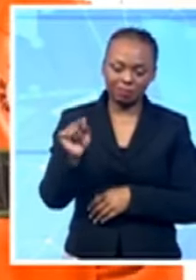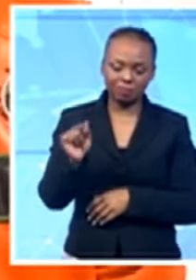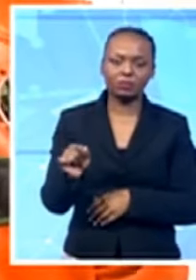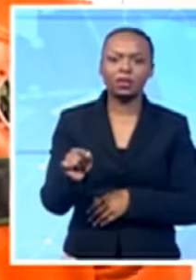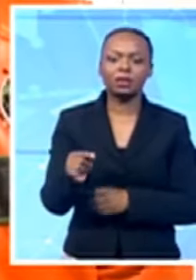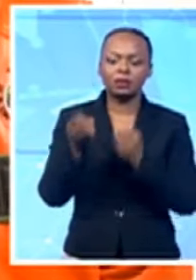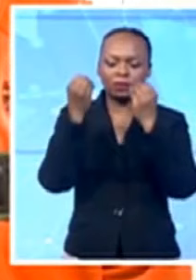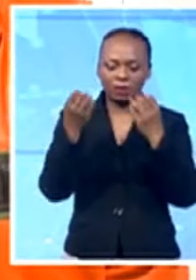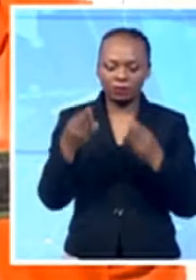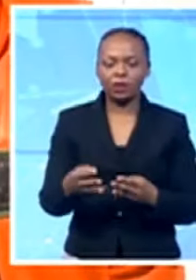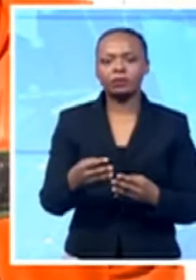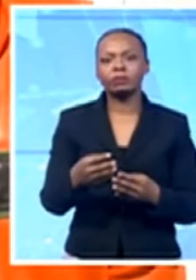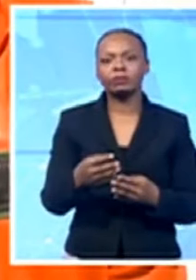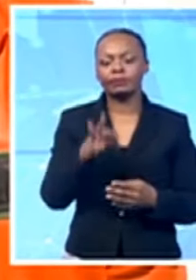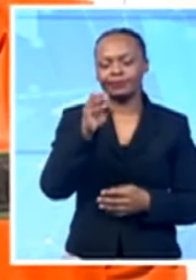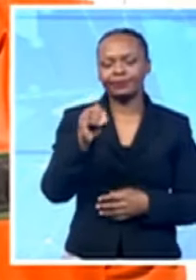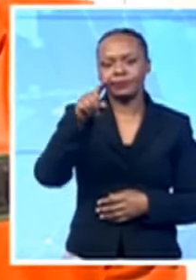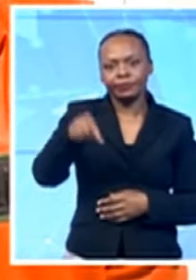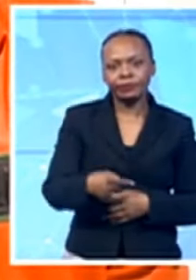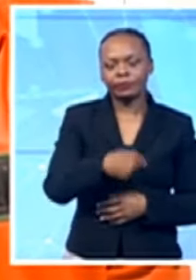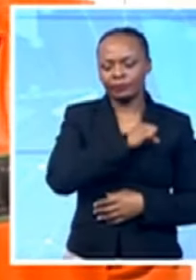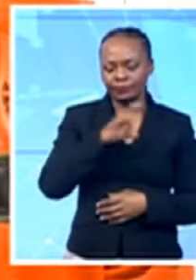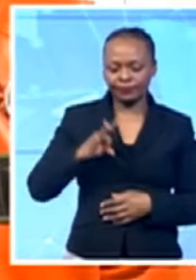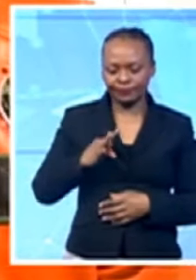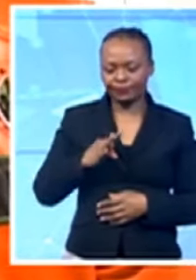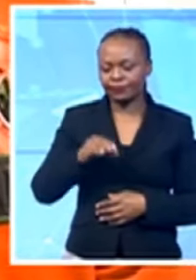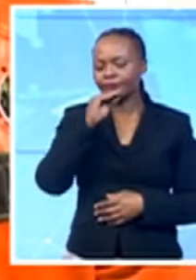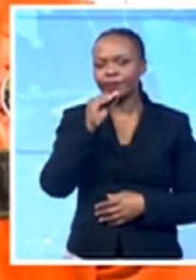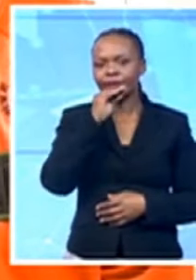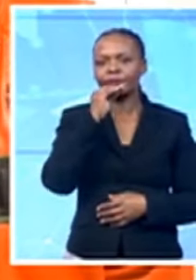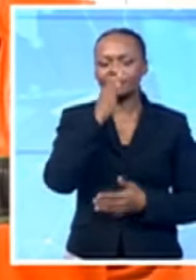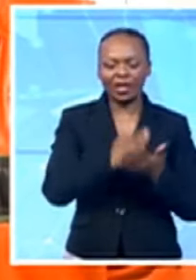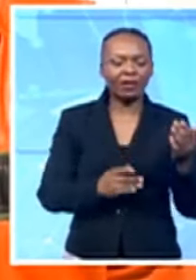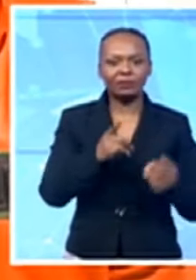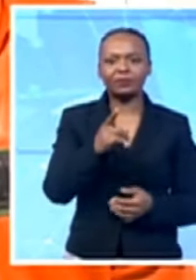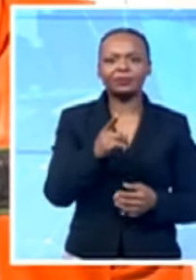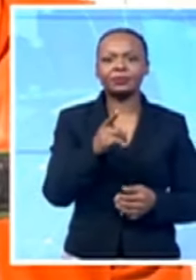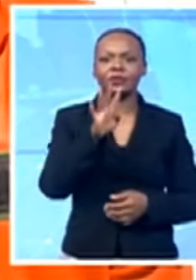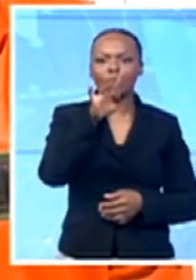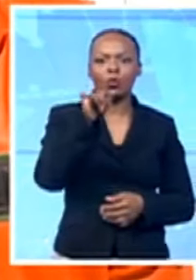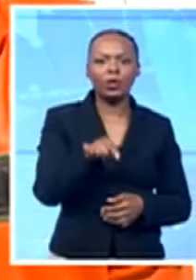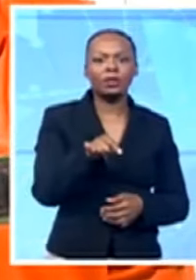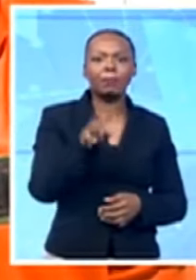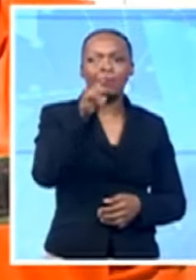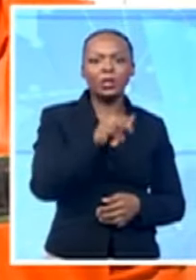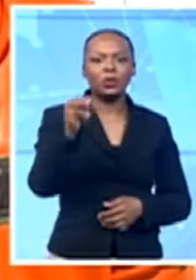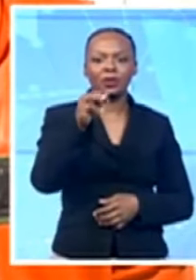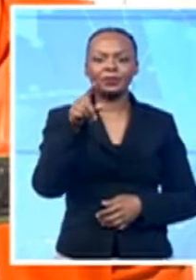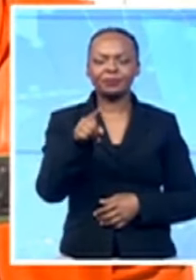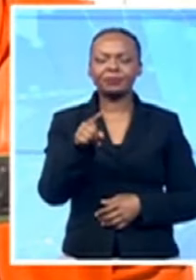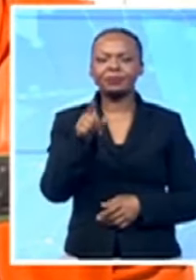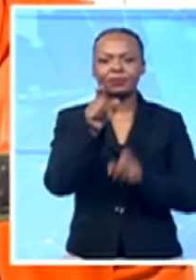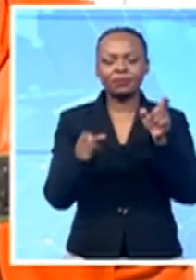not even a fraction of reaching out to the 4-point-something million people in the Northwest province. That should tell you that the